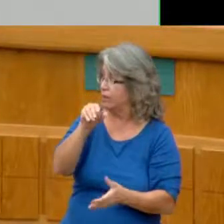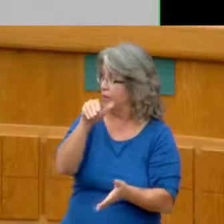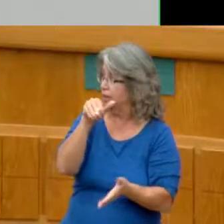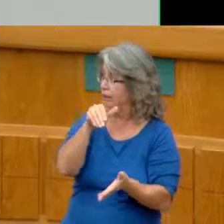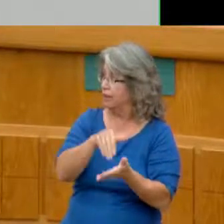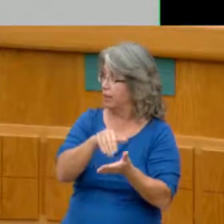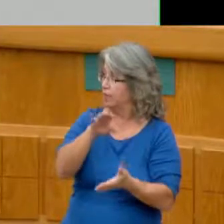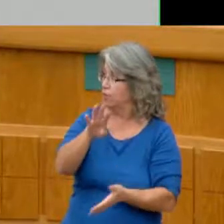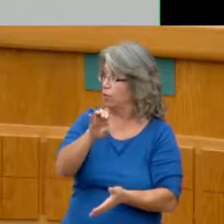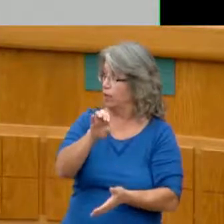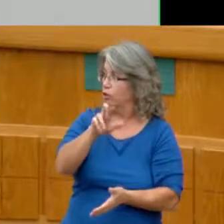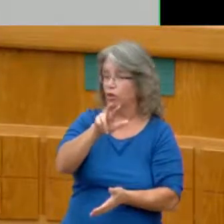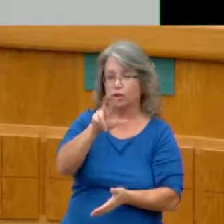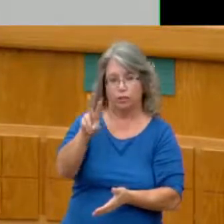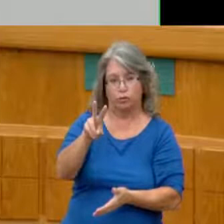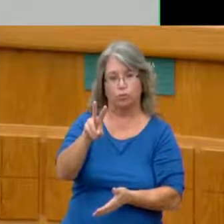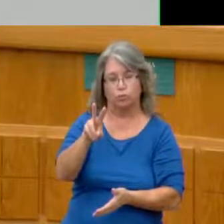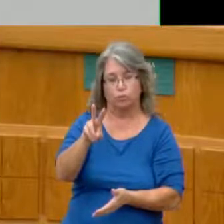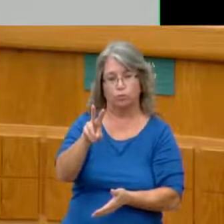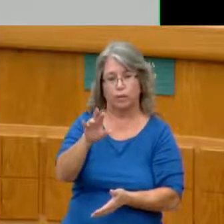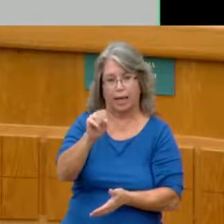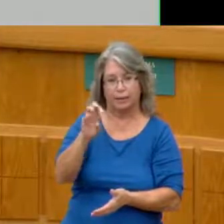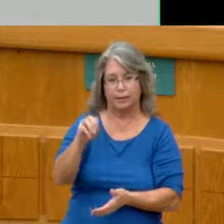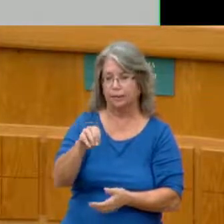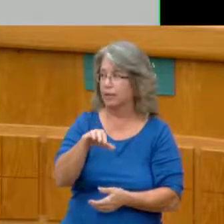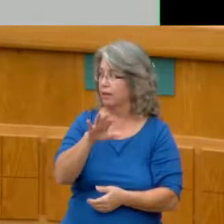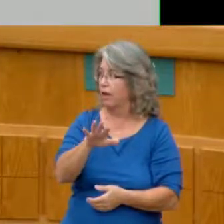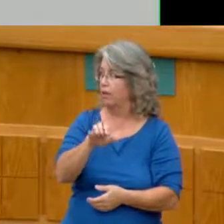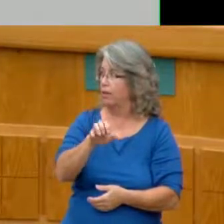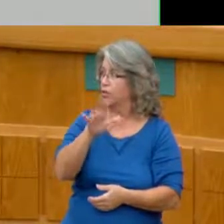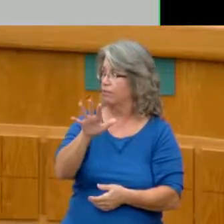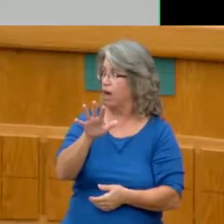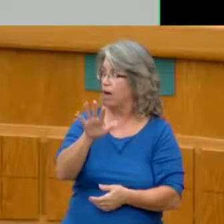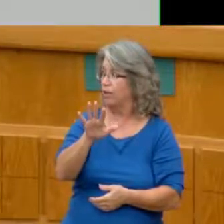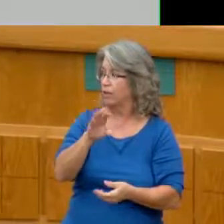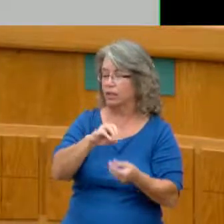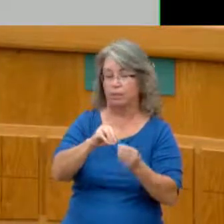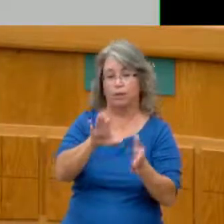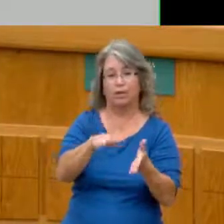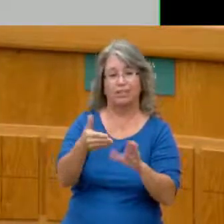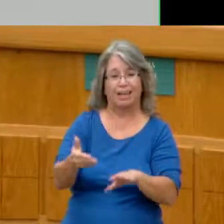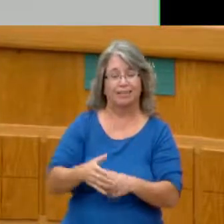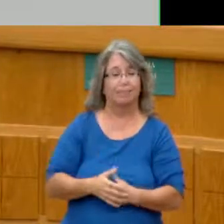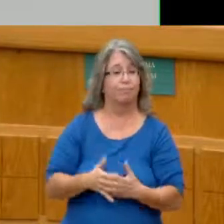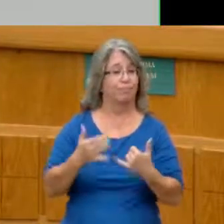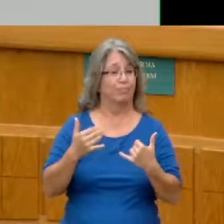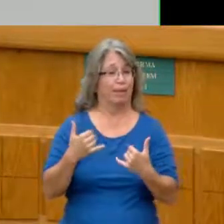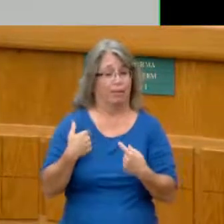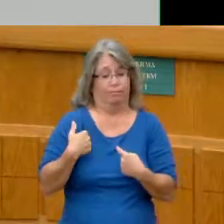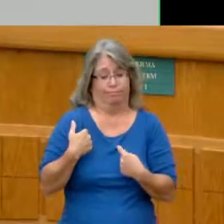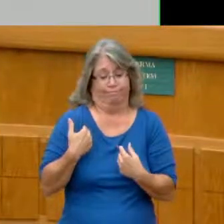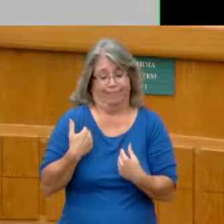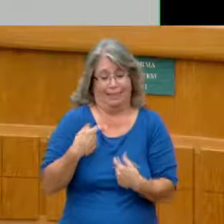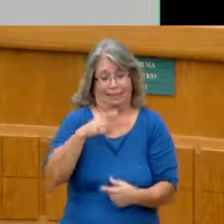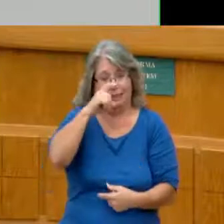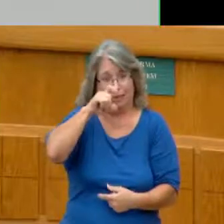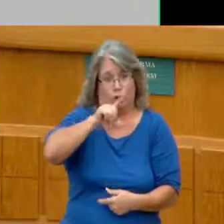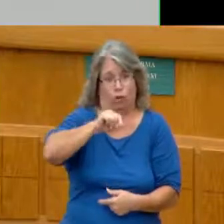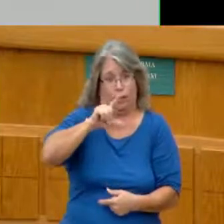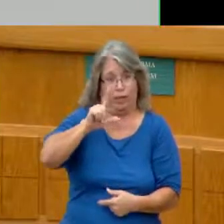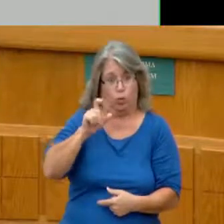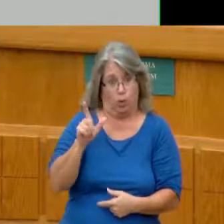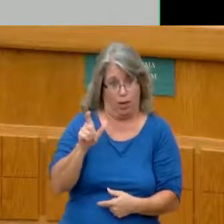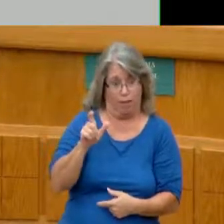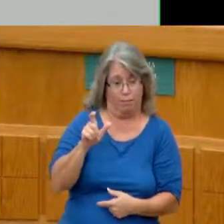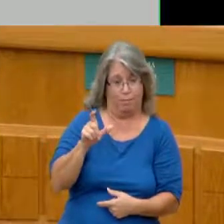17,432 cases that were confirmed and 505 fatalities. And now in the summer wave of 2021, the Delta